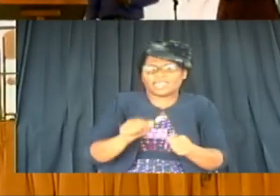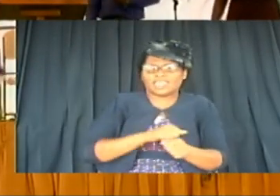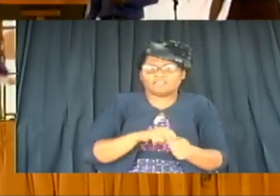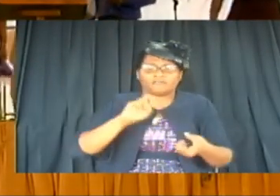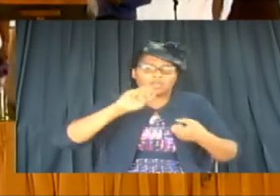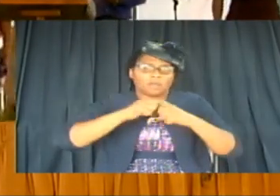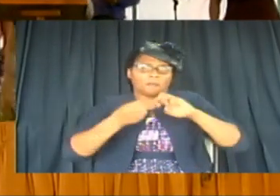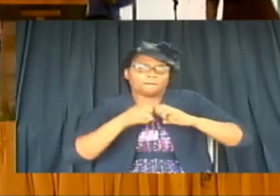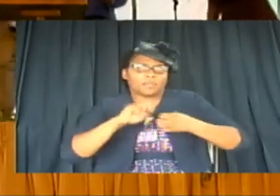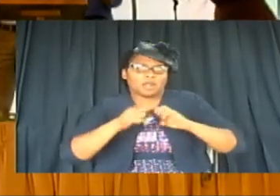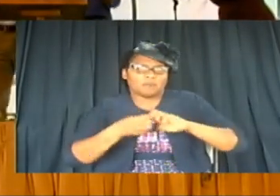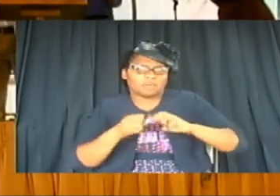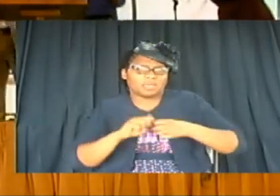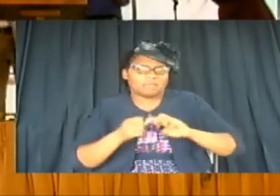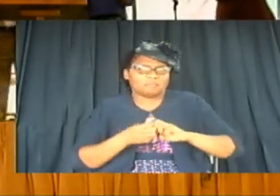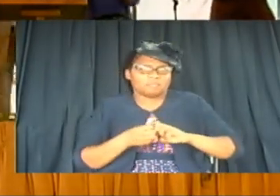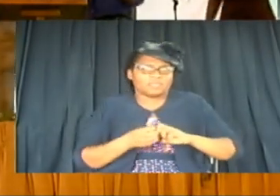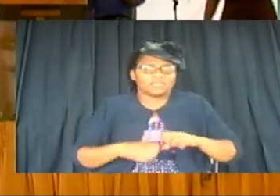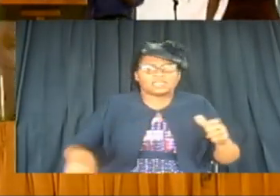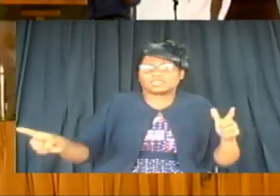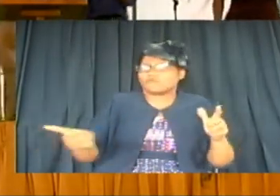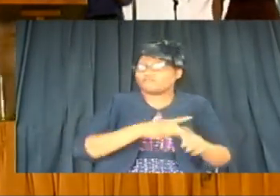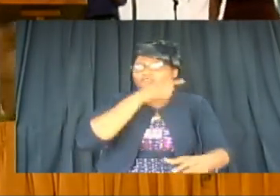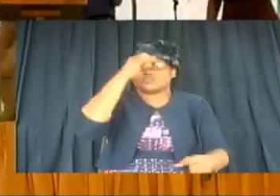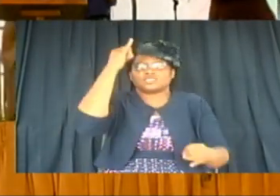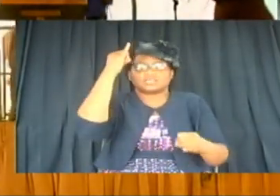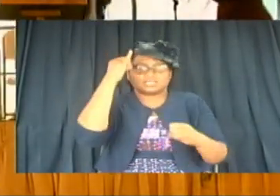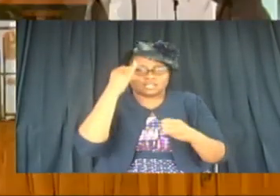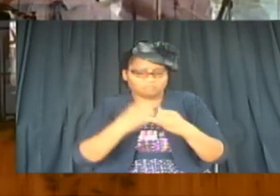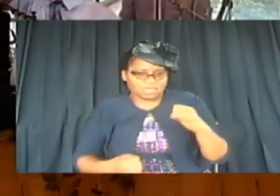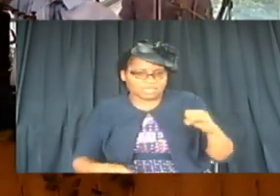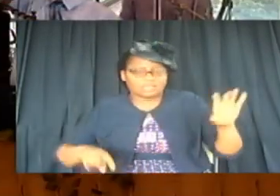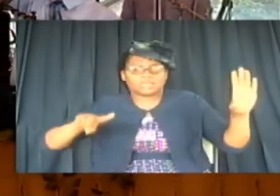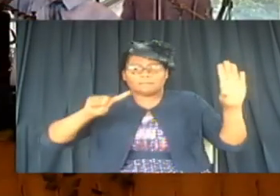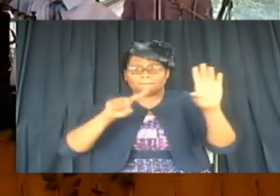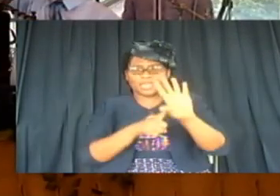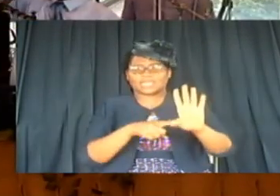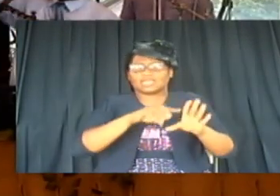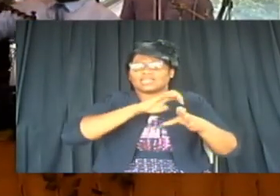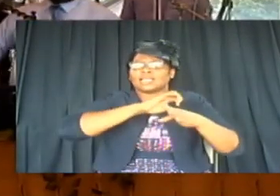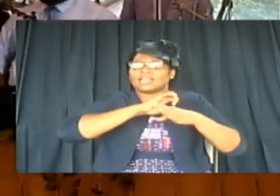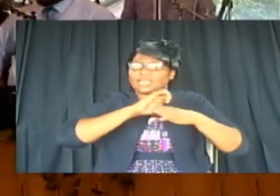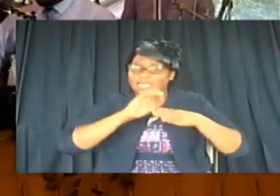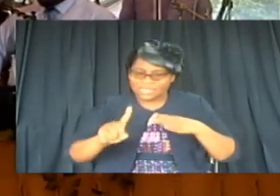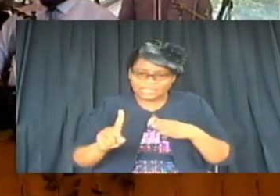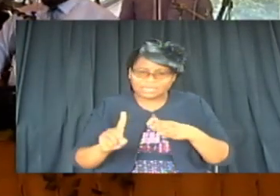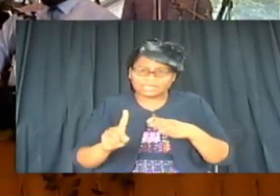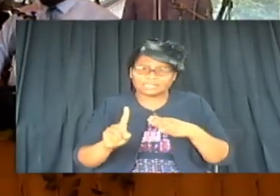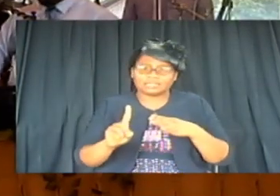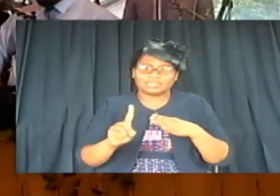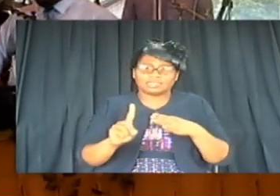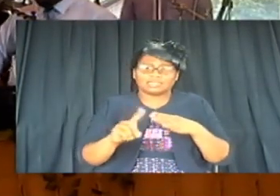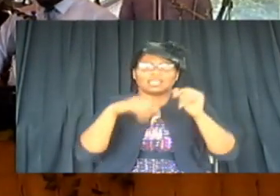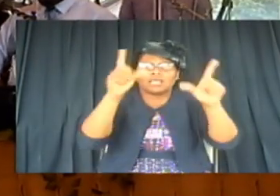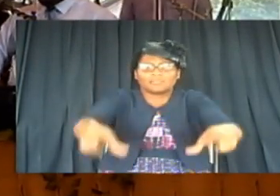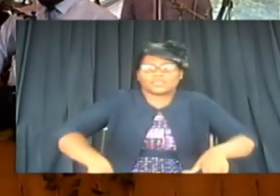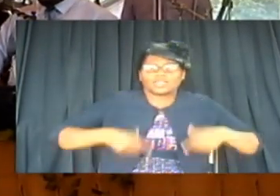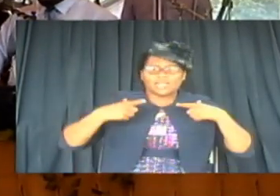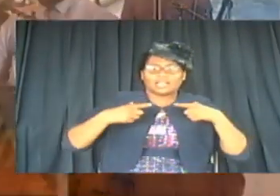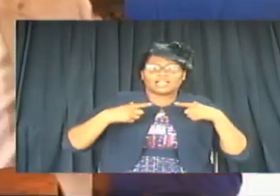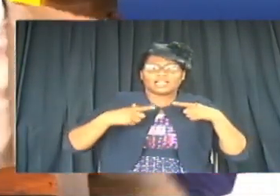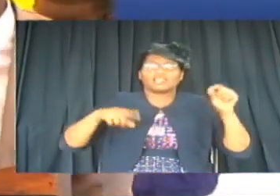that verse. He's the Omega. He's the beginning. He's the ending. The living